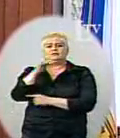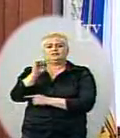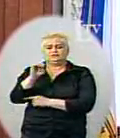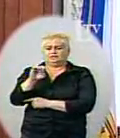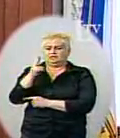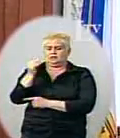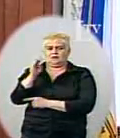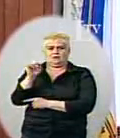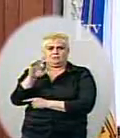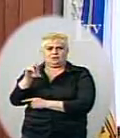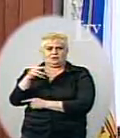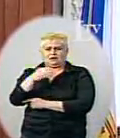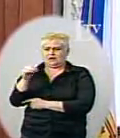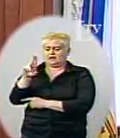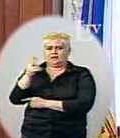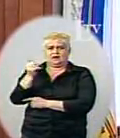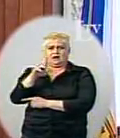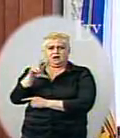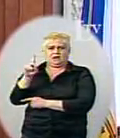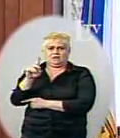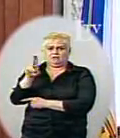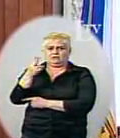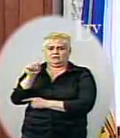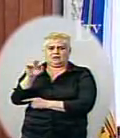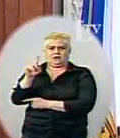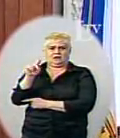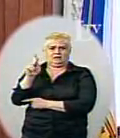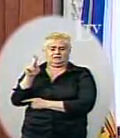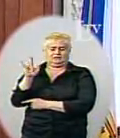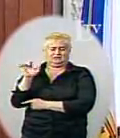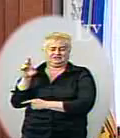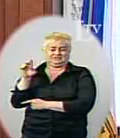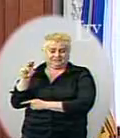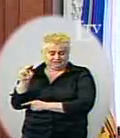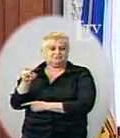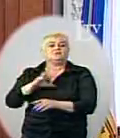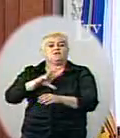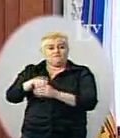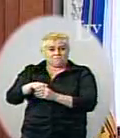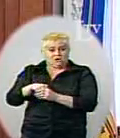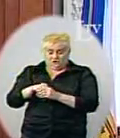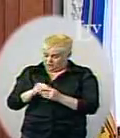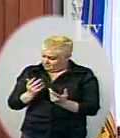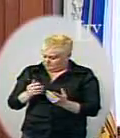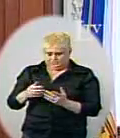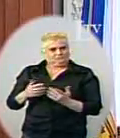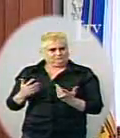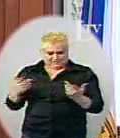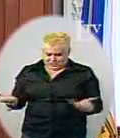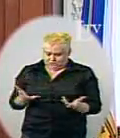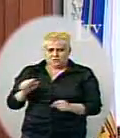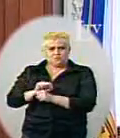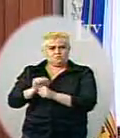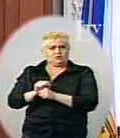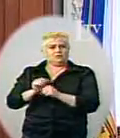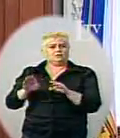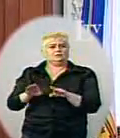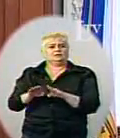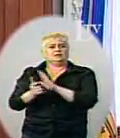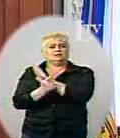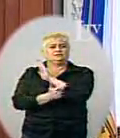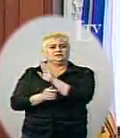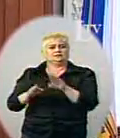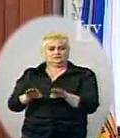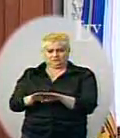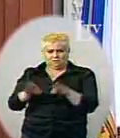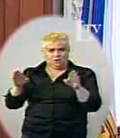and Harold Hawkinson, both of whom served their constituents and Nova Scotia proudly, and Peter Underwood,